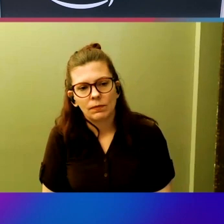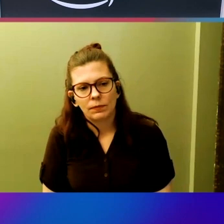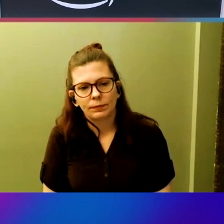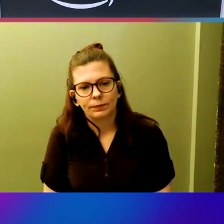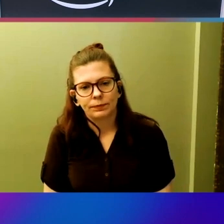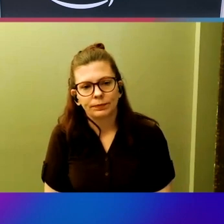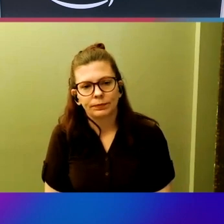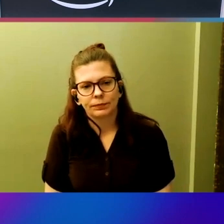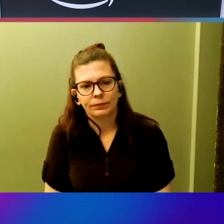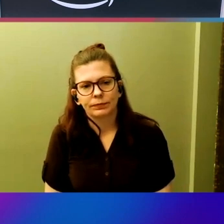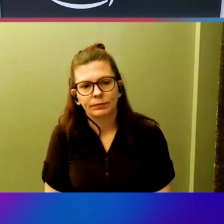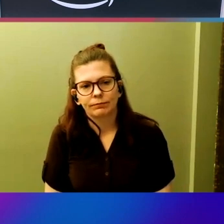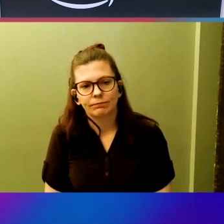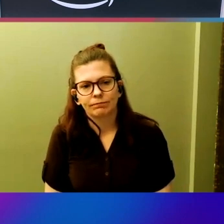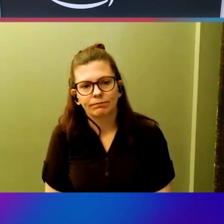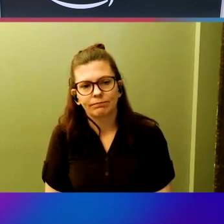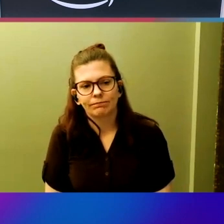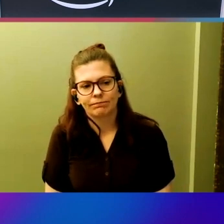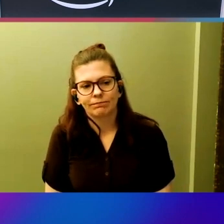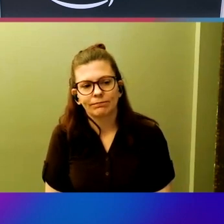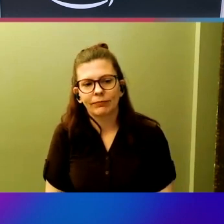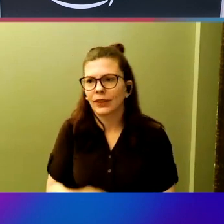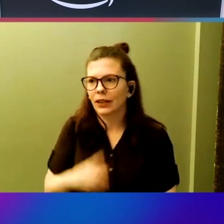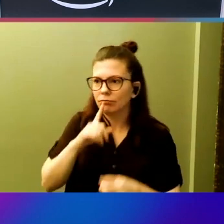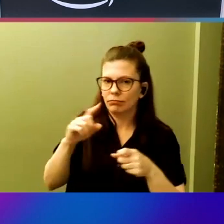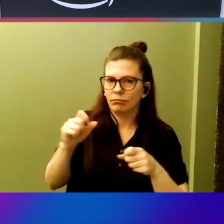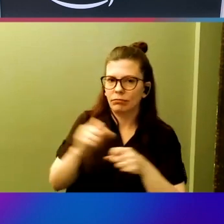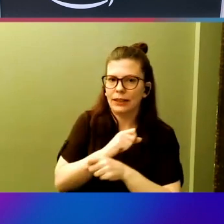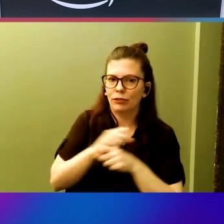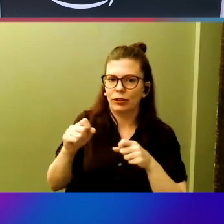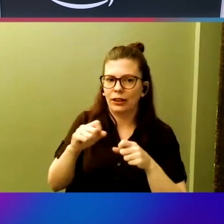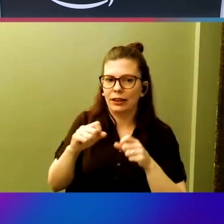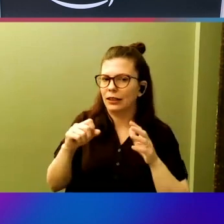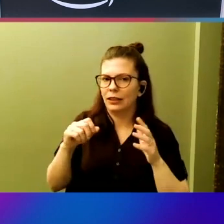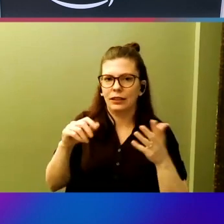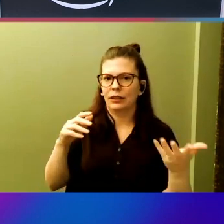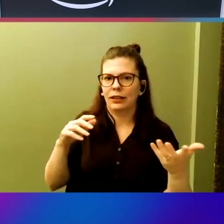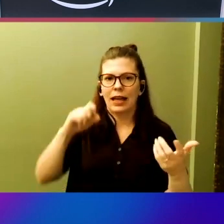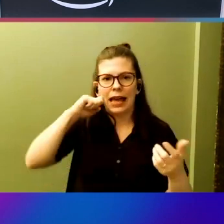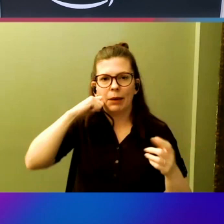Yeah, Kris, it's literally apples to apples comparison. Yeah.